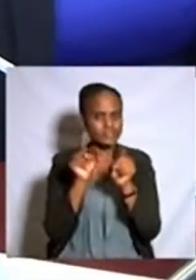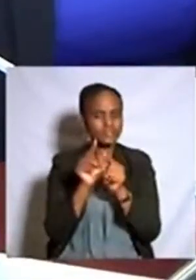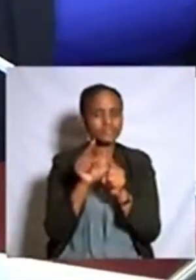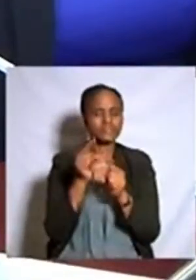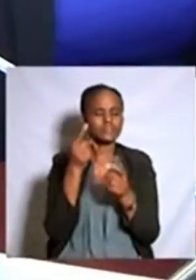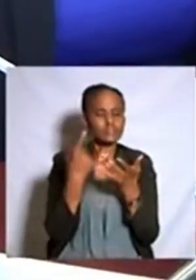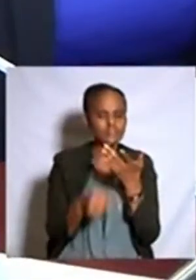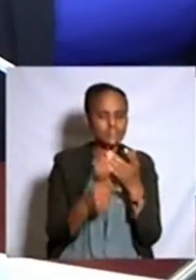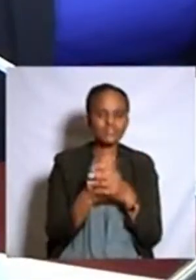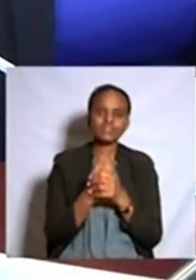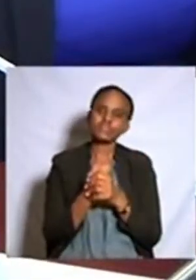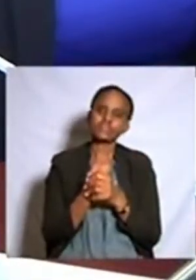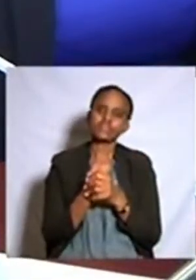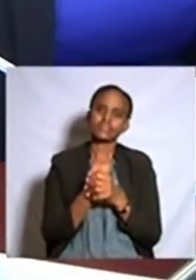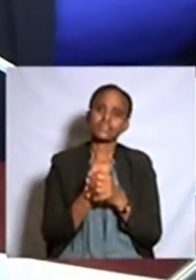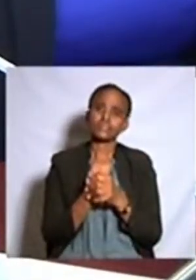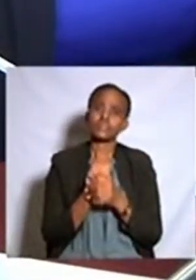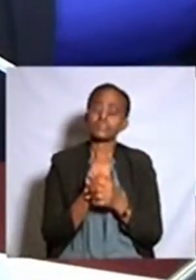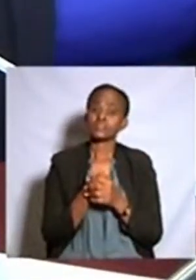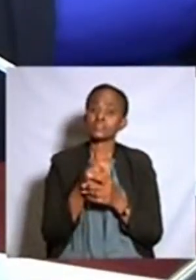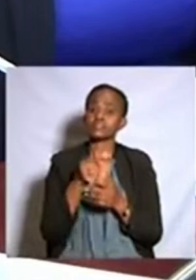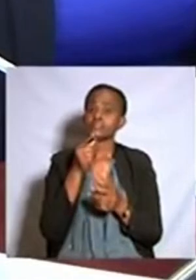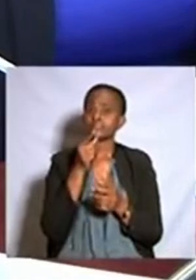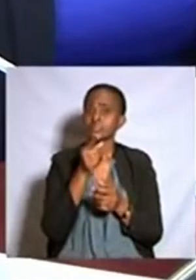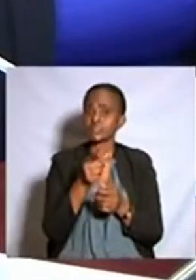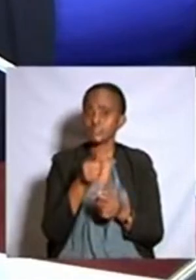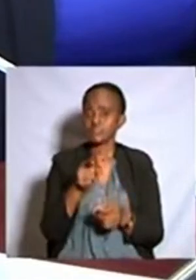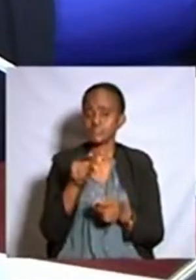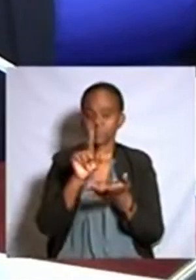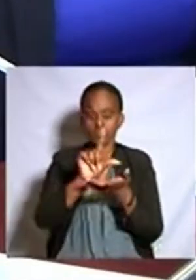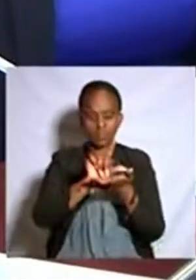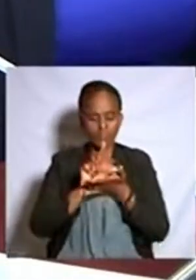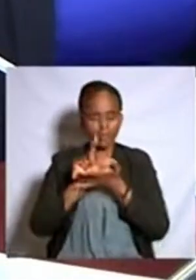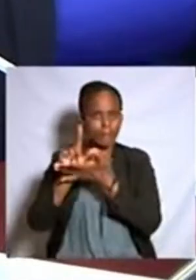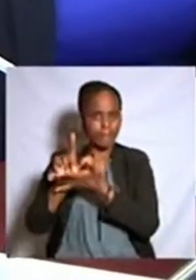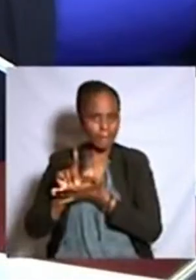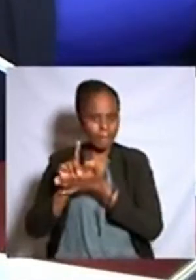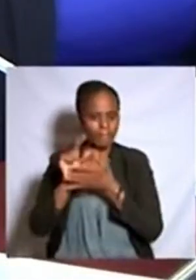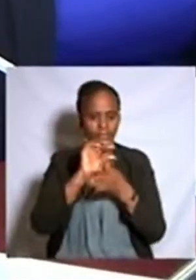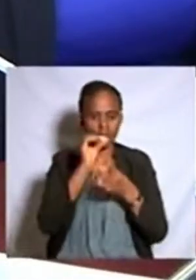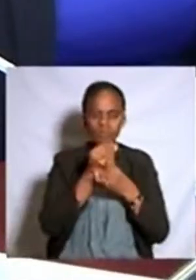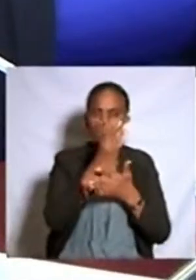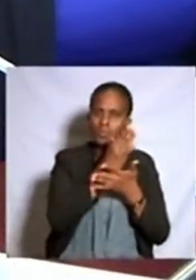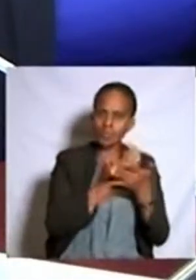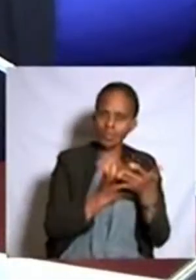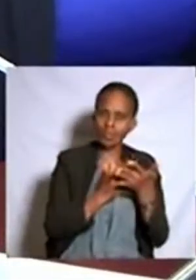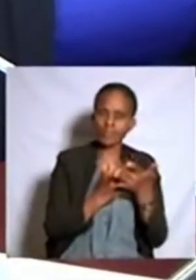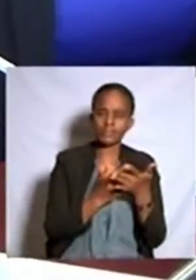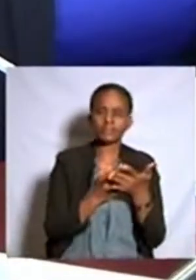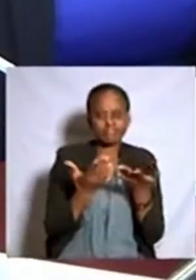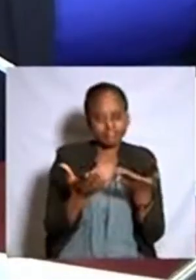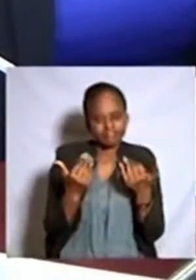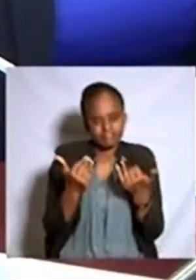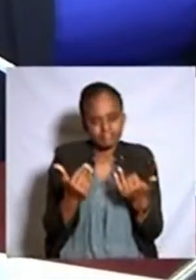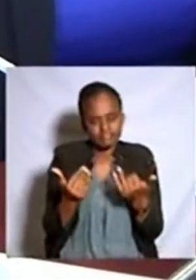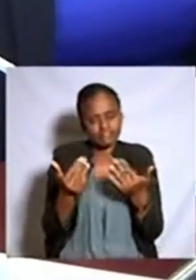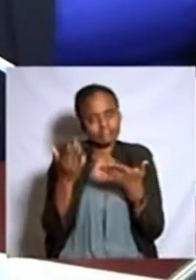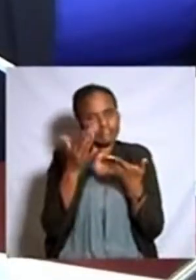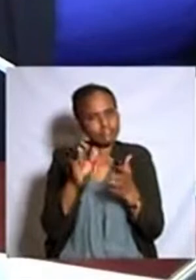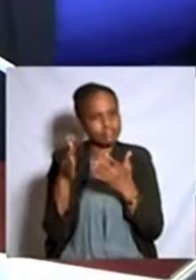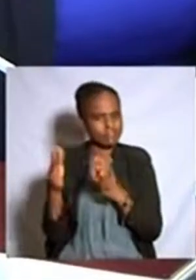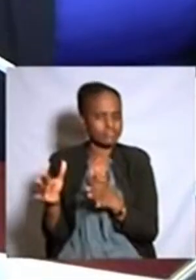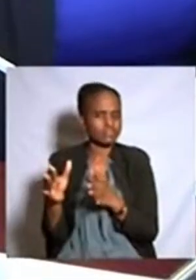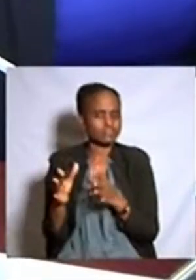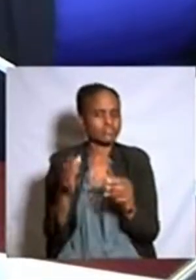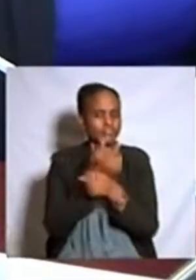fact that the mortgage guards or some vendors are now deceased.